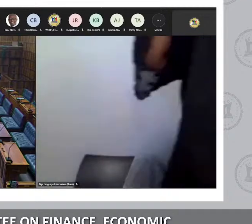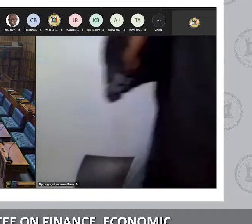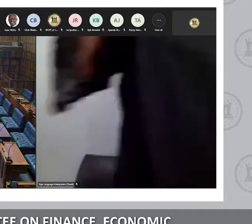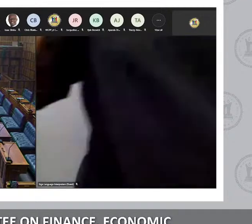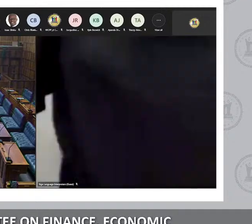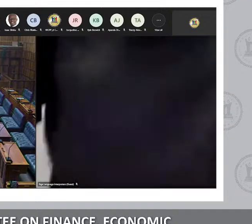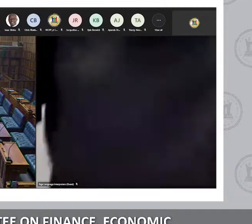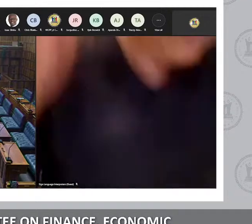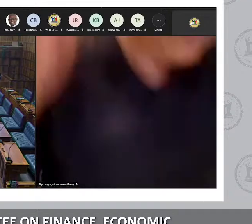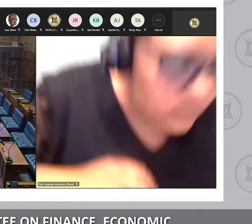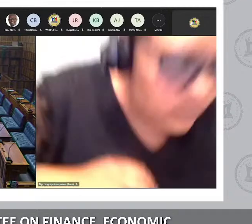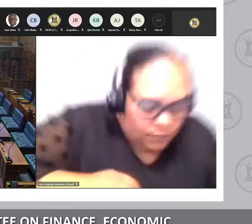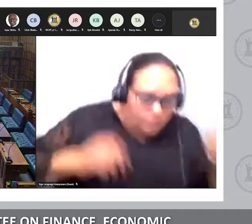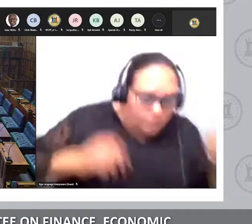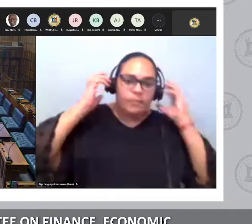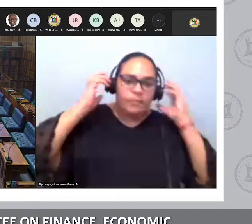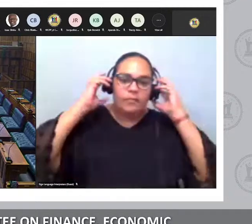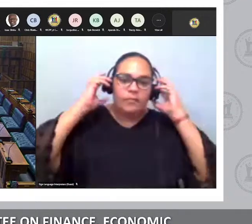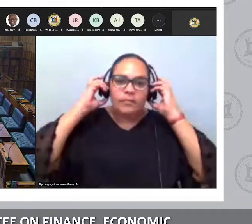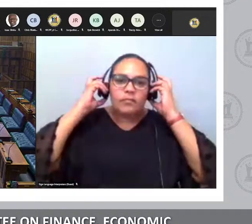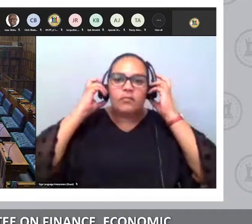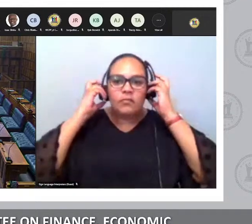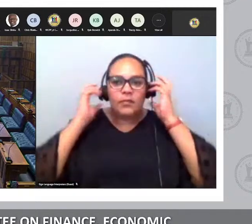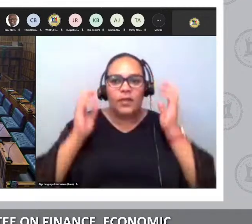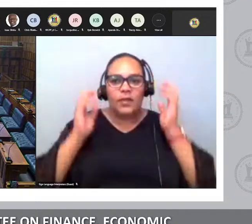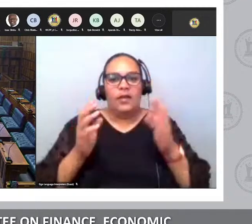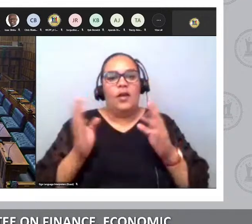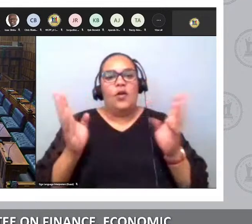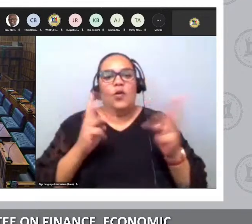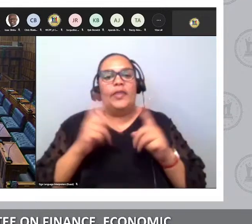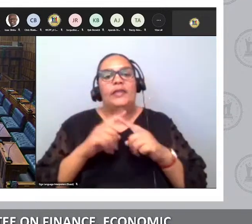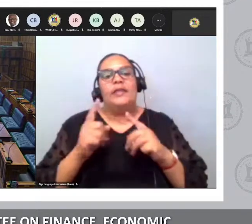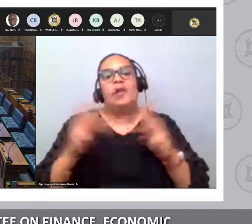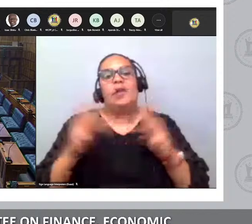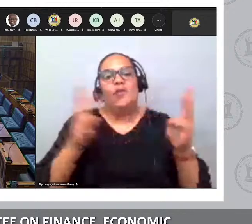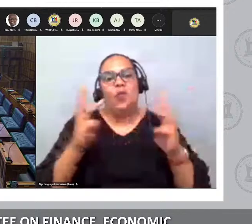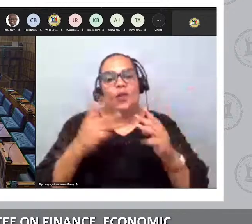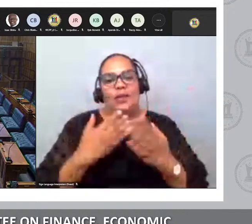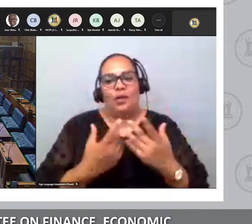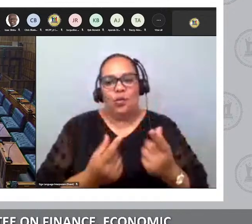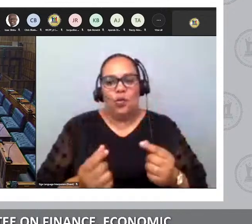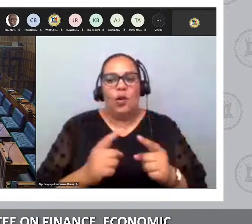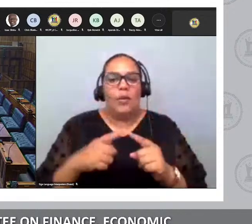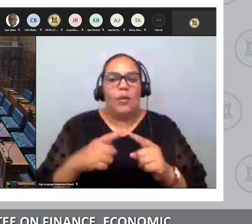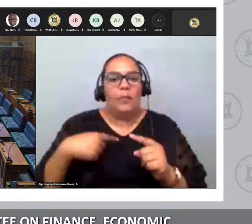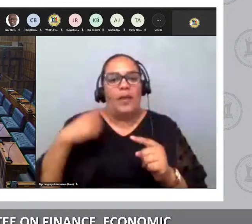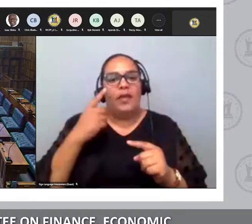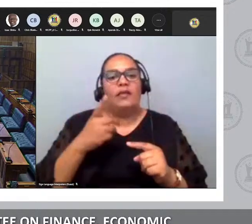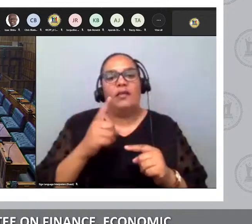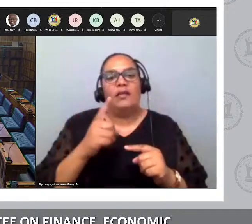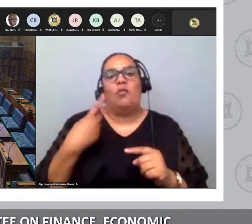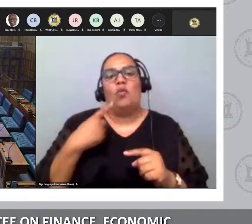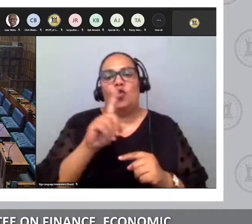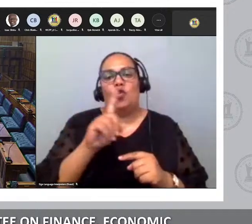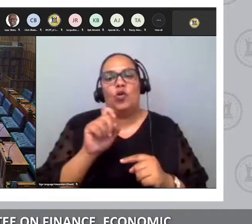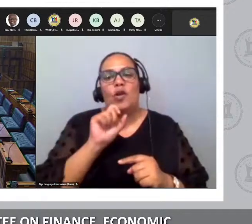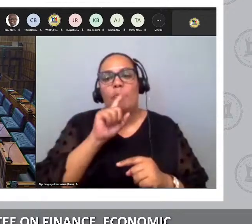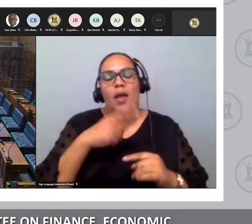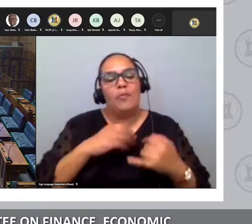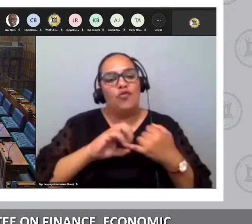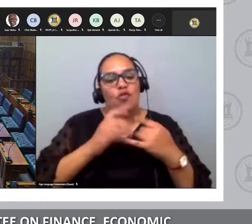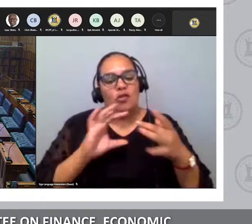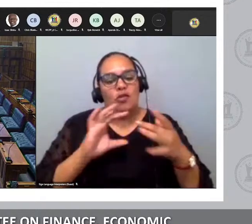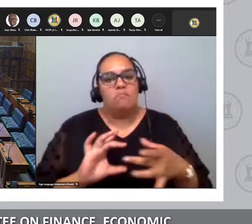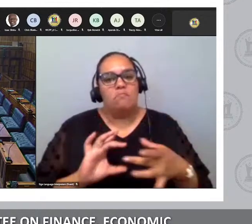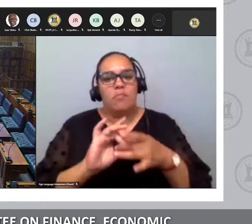effects of weather and more so over with wind um and I think there was a question that I'll try and tie up which